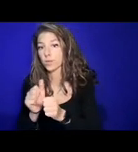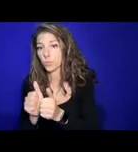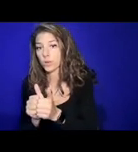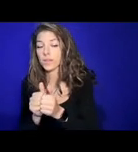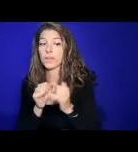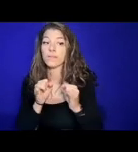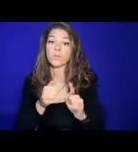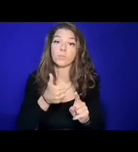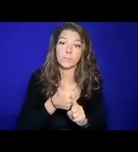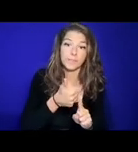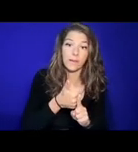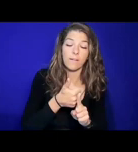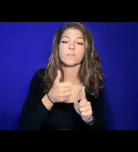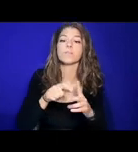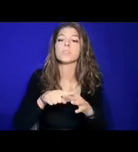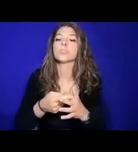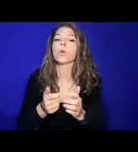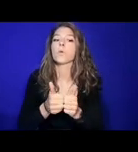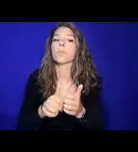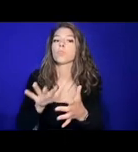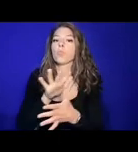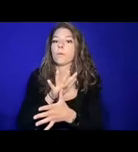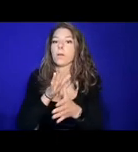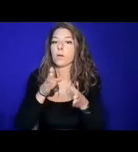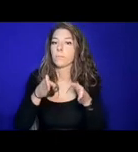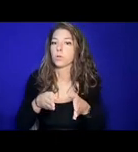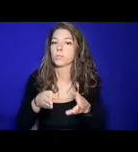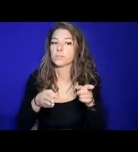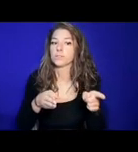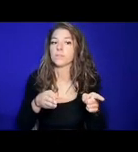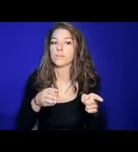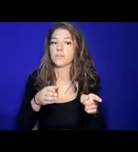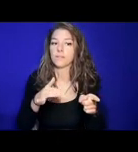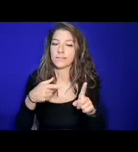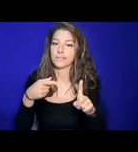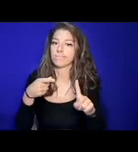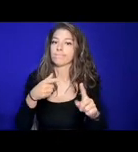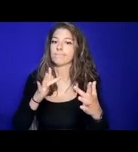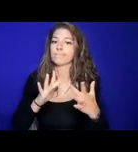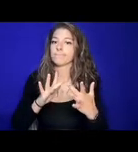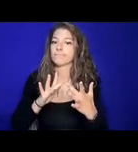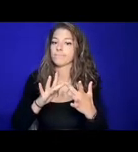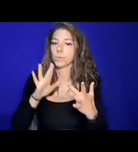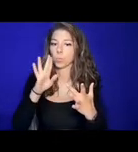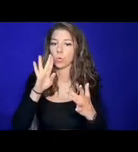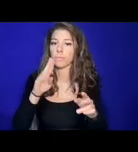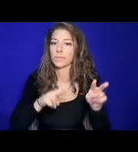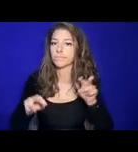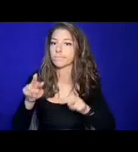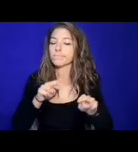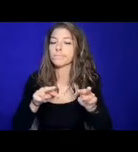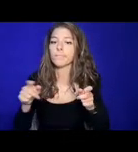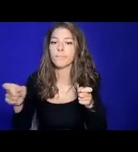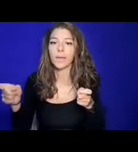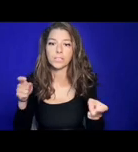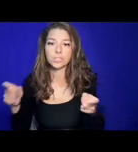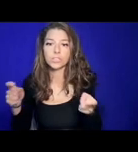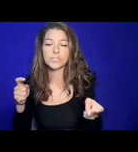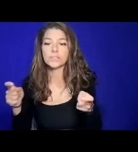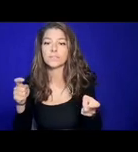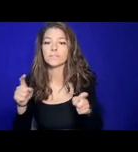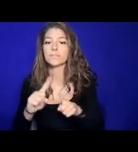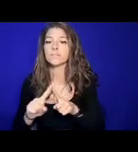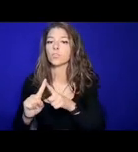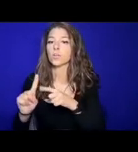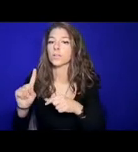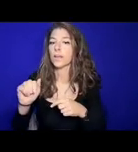individuals themselves. We start with the primary agent. This is the main person that's going to be the oversight of kind of managing the